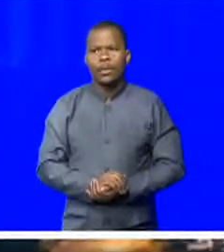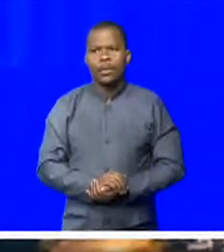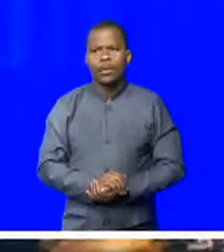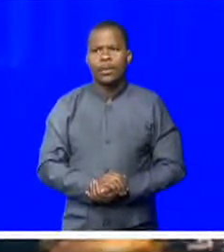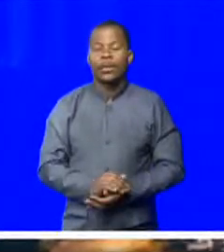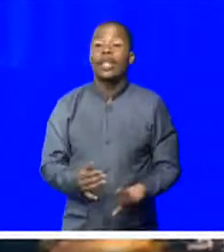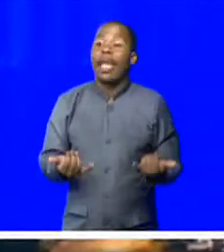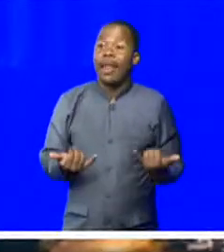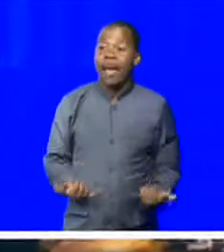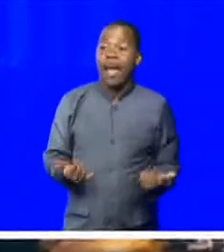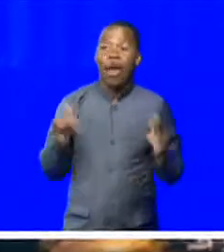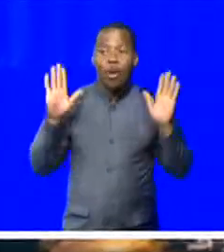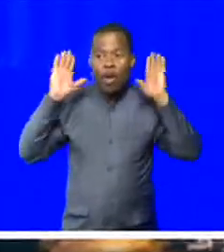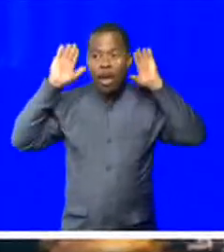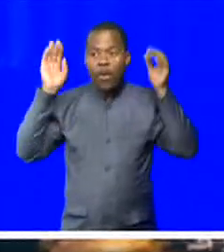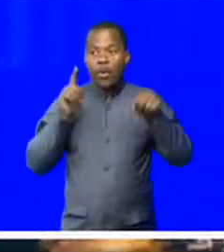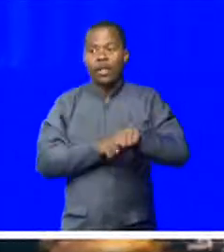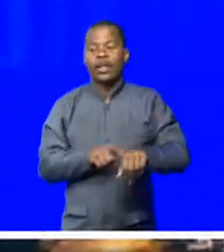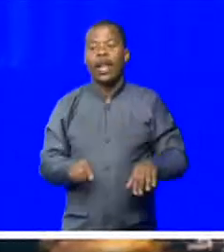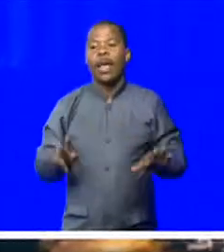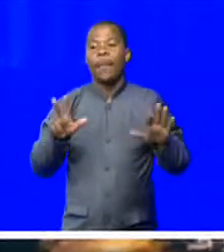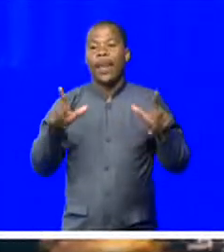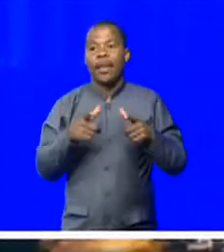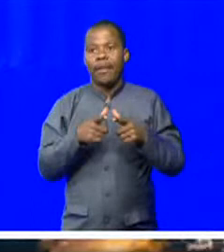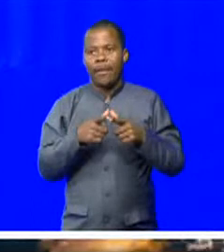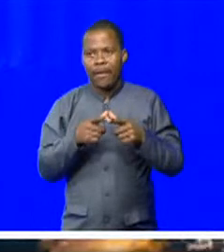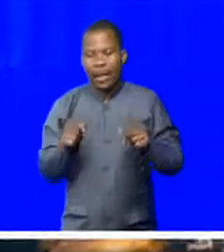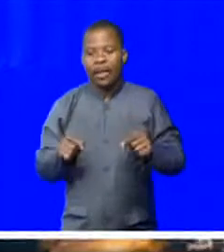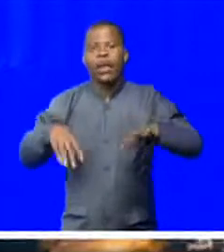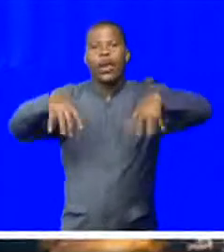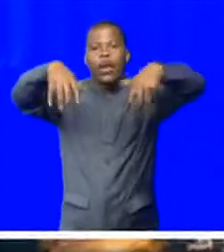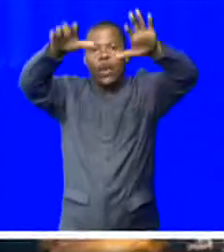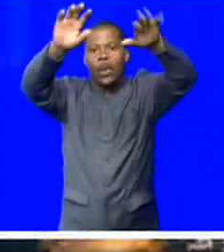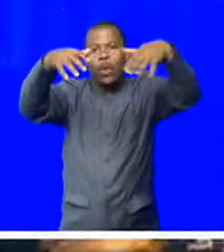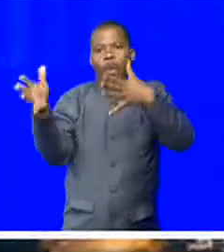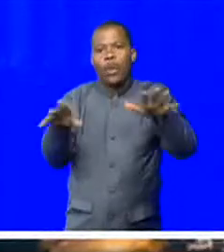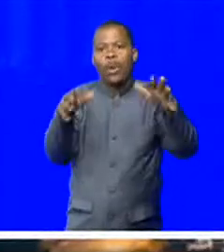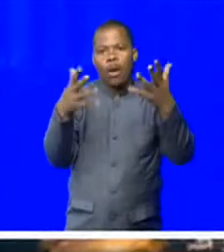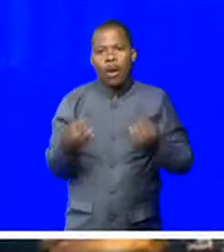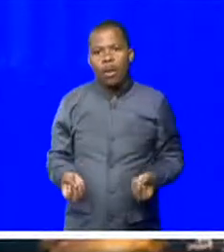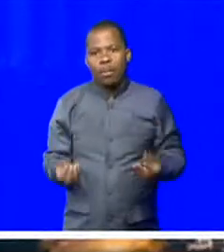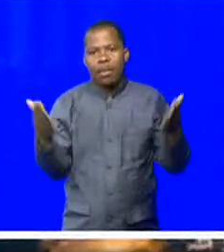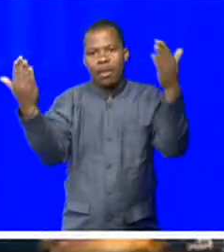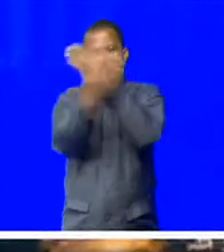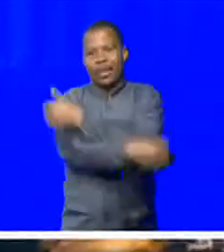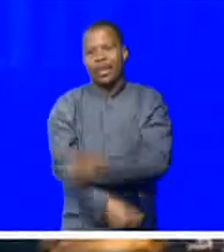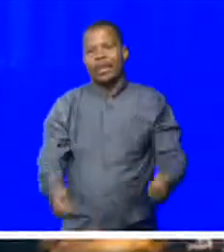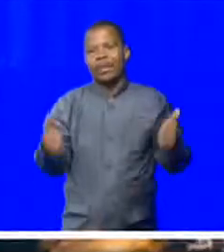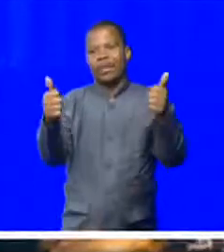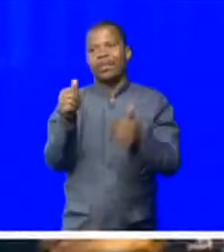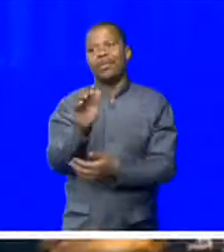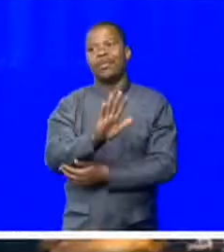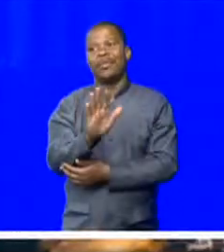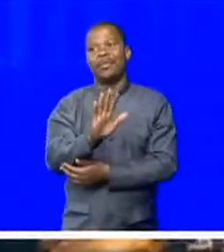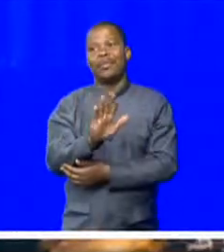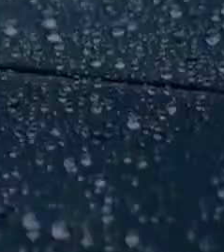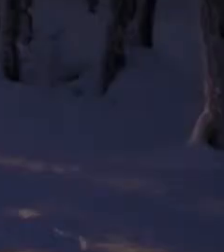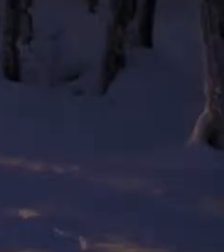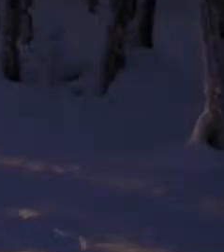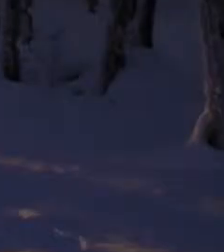And with that, we sum up our bulletin for the evening. Up next is the weather update. From myself and the team, thank you for your company. Take care.